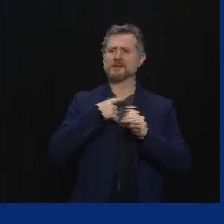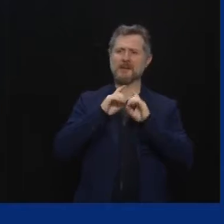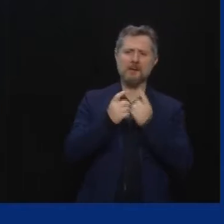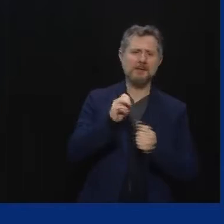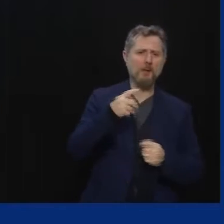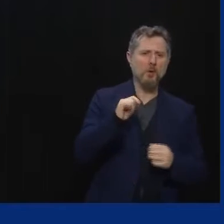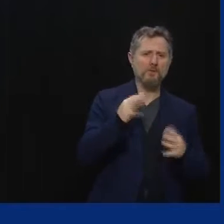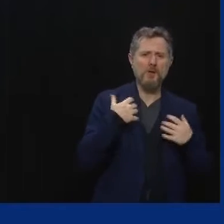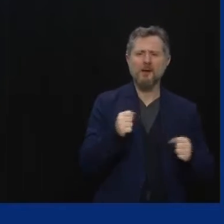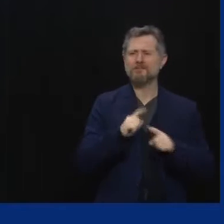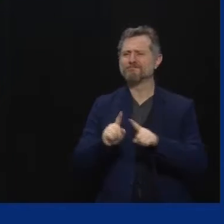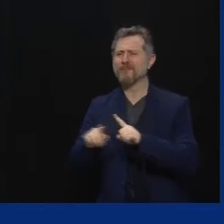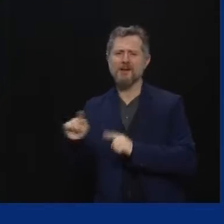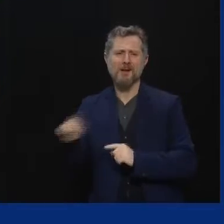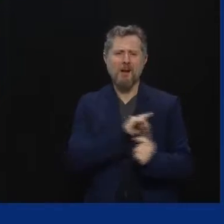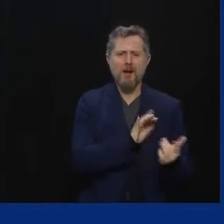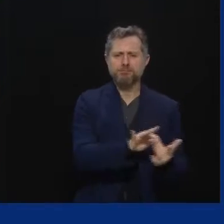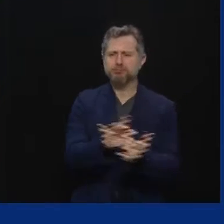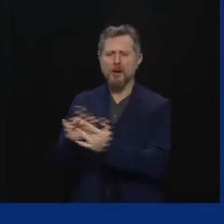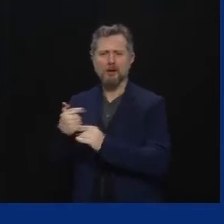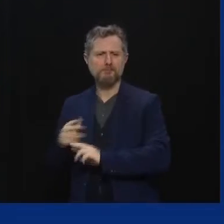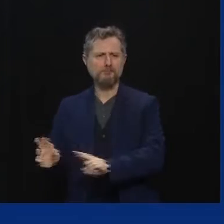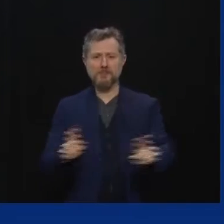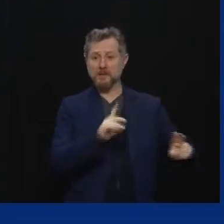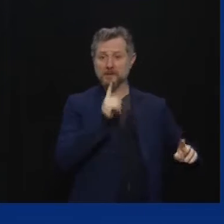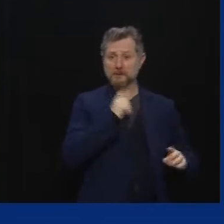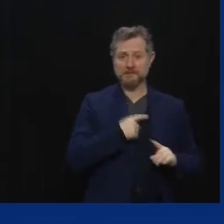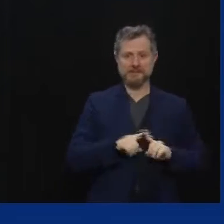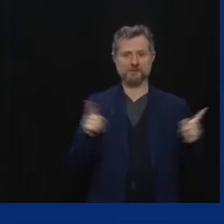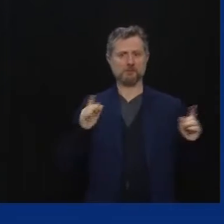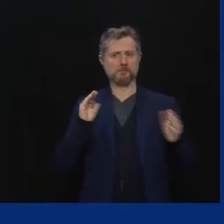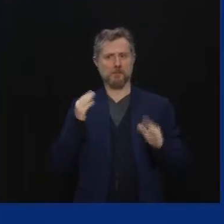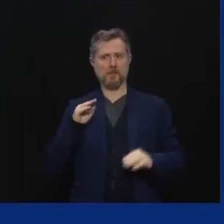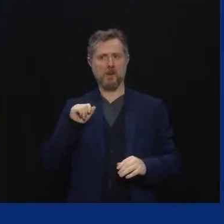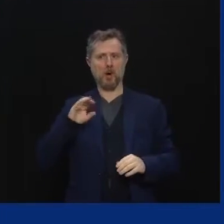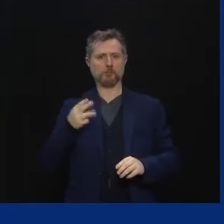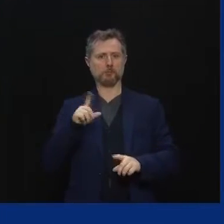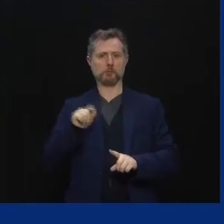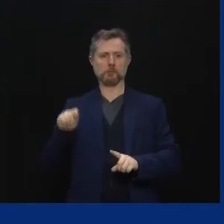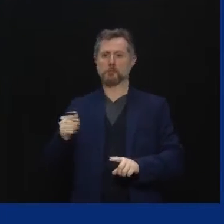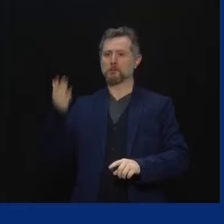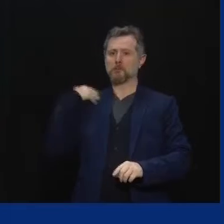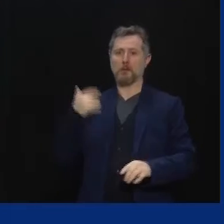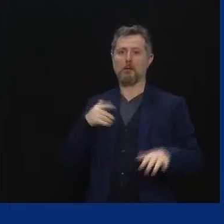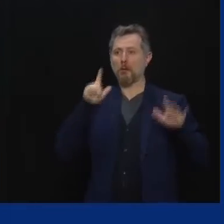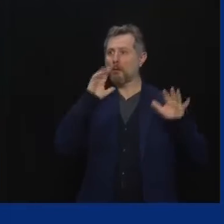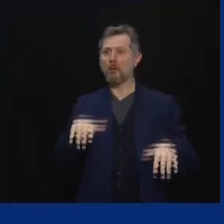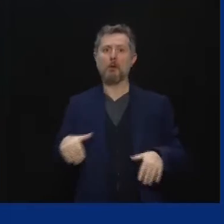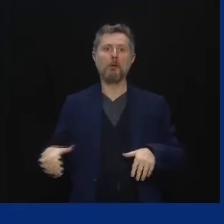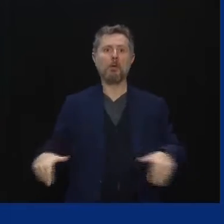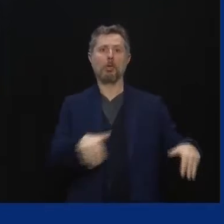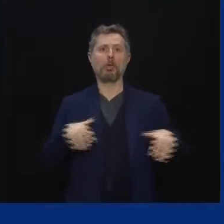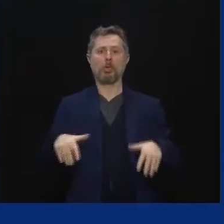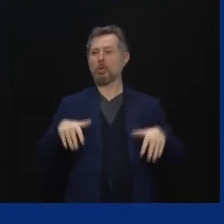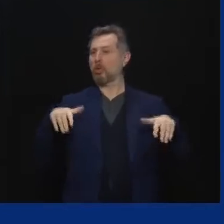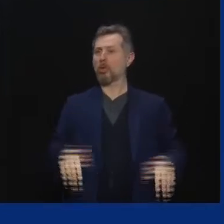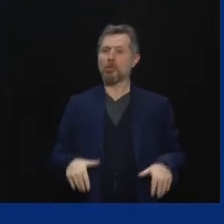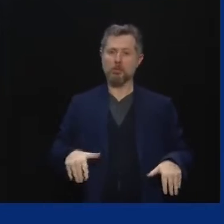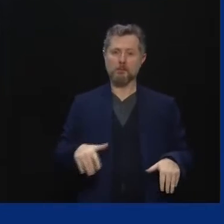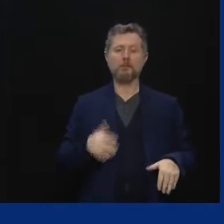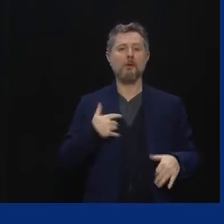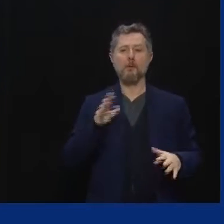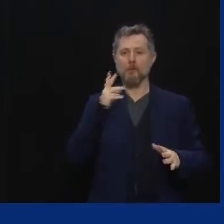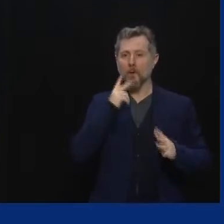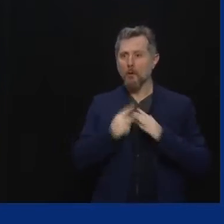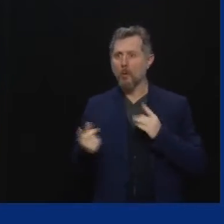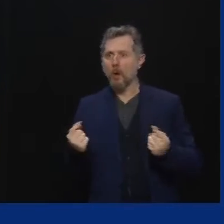March of 2020, when there was a shock factor involved, when people did not know what to expect and how long it would last and how to take action and